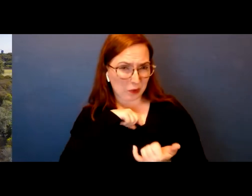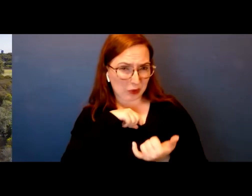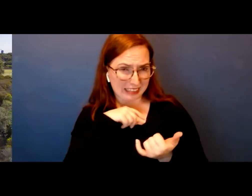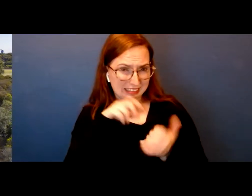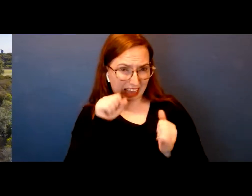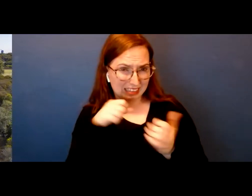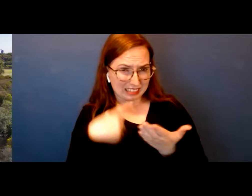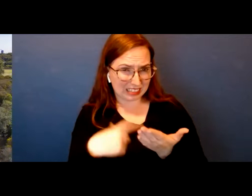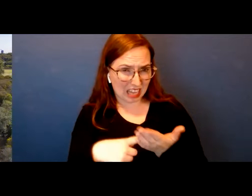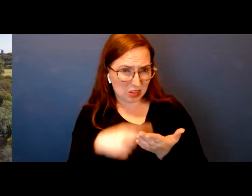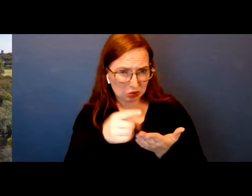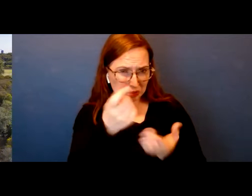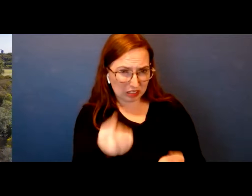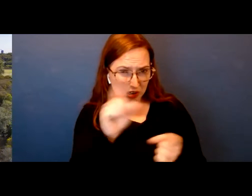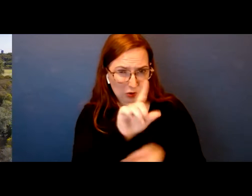sense to you?